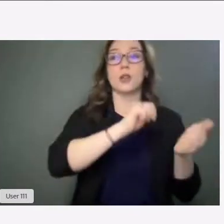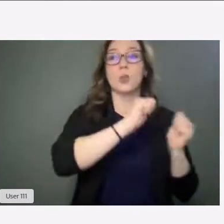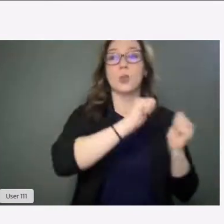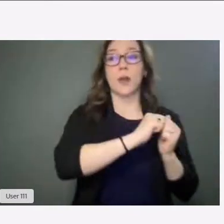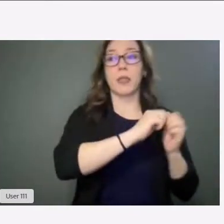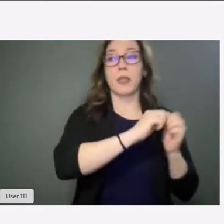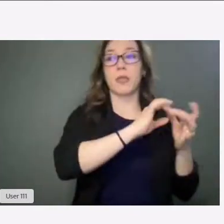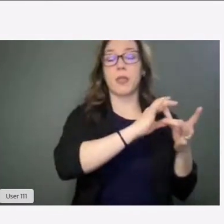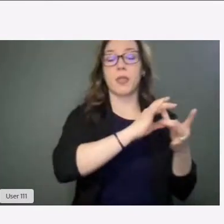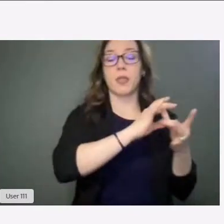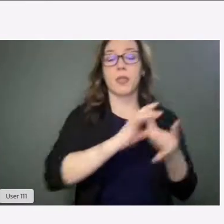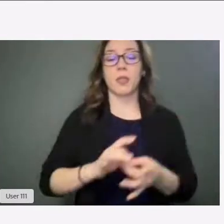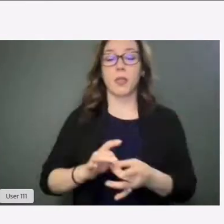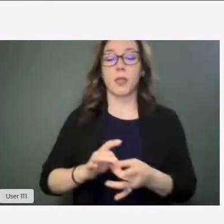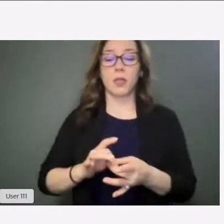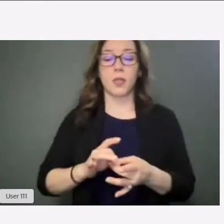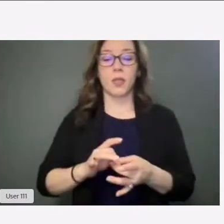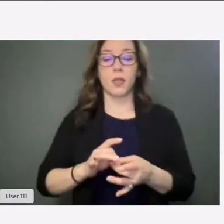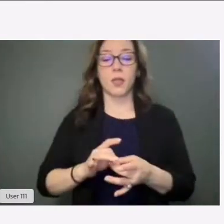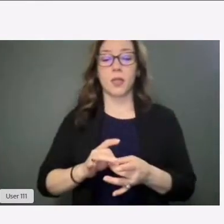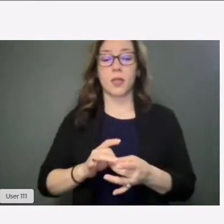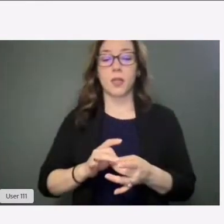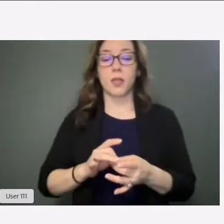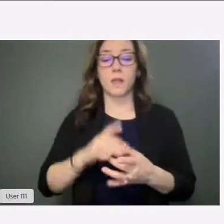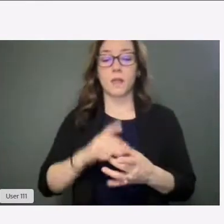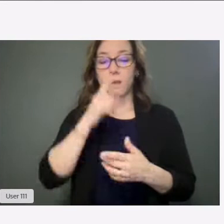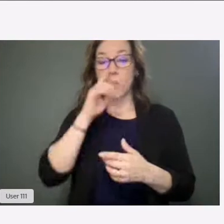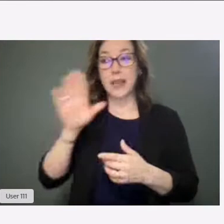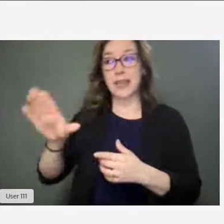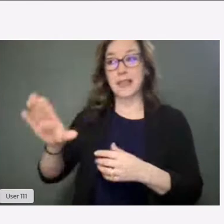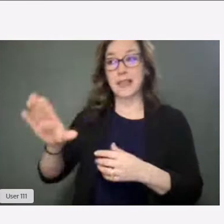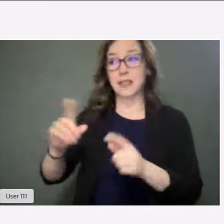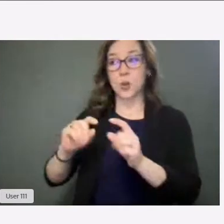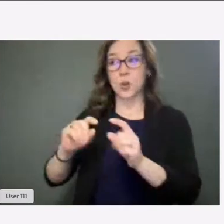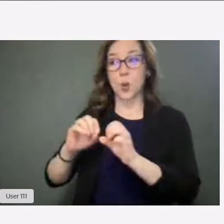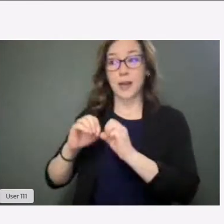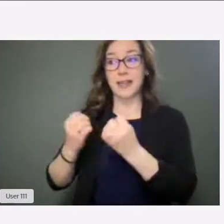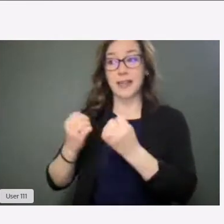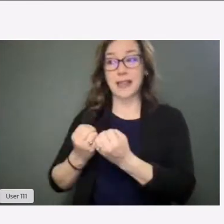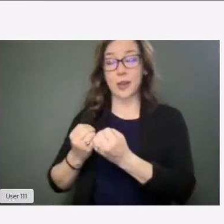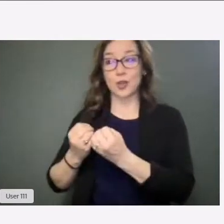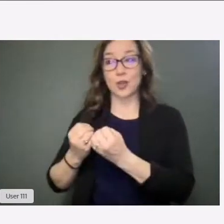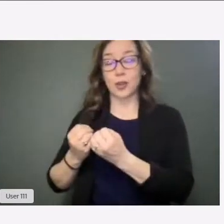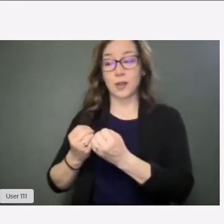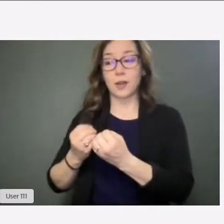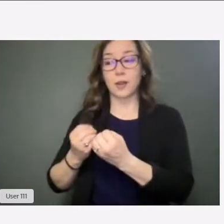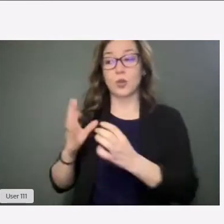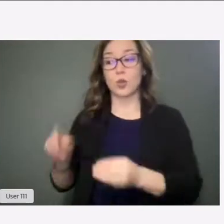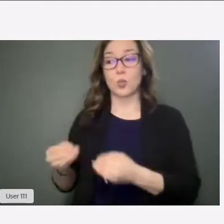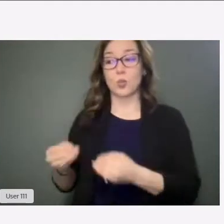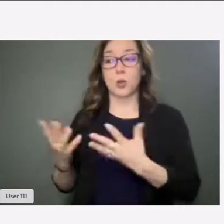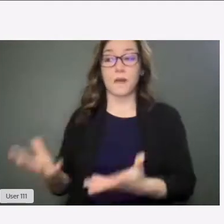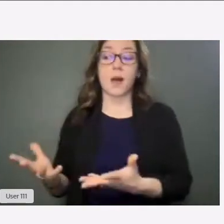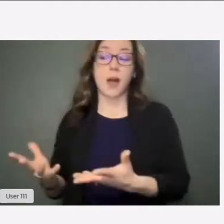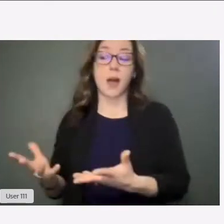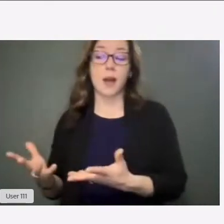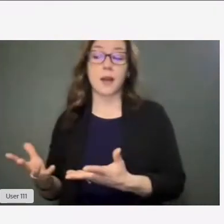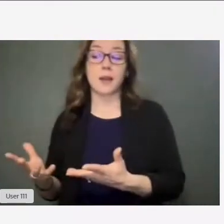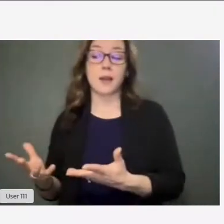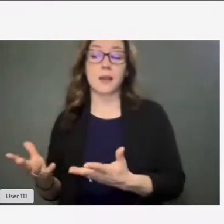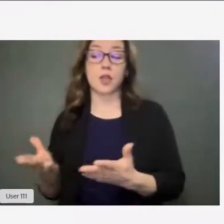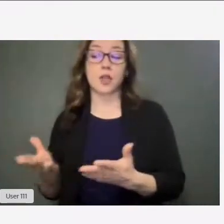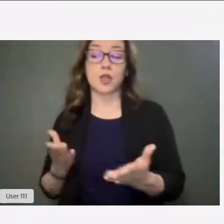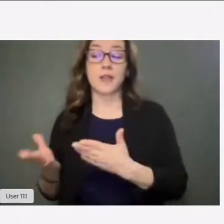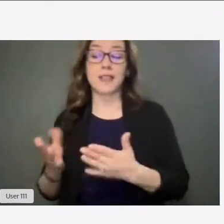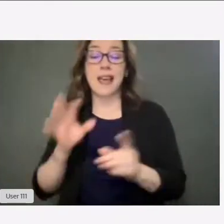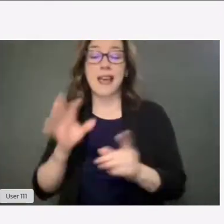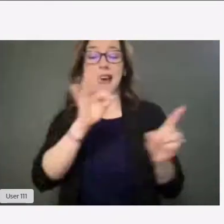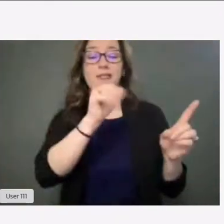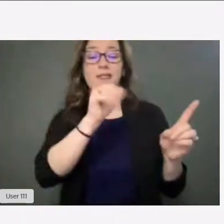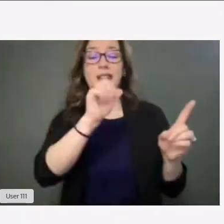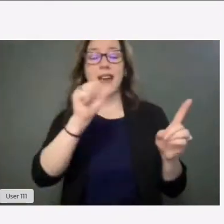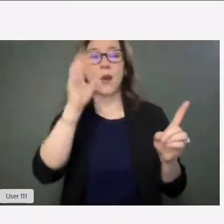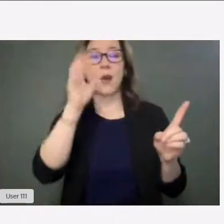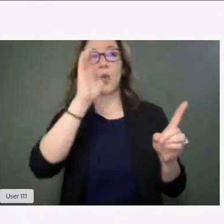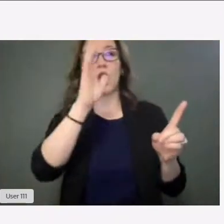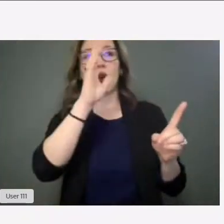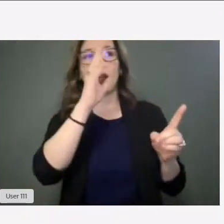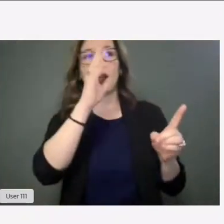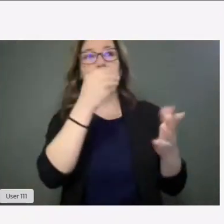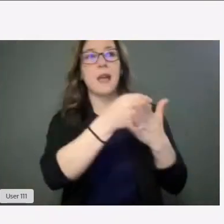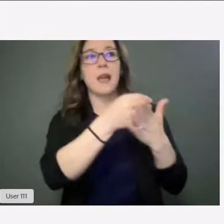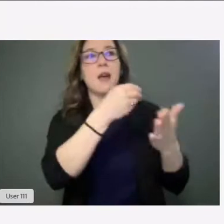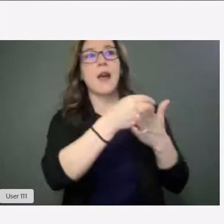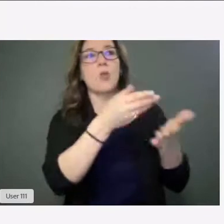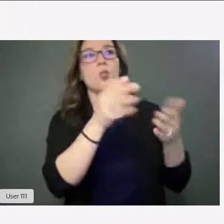organization for his organization to provide those services. Right. And that the SAA could seek reimbursement under this grant. Is that